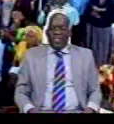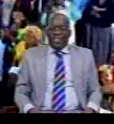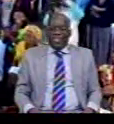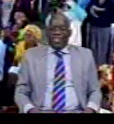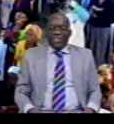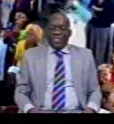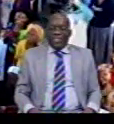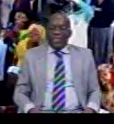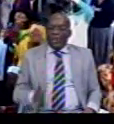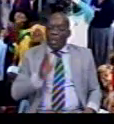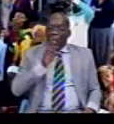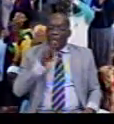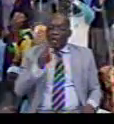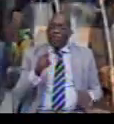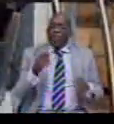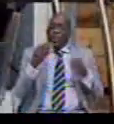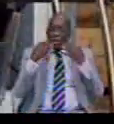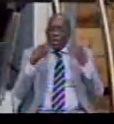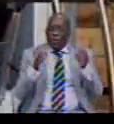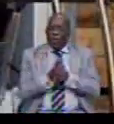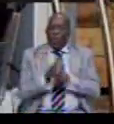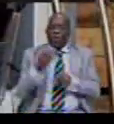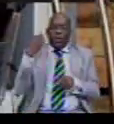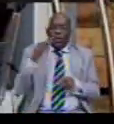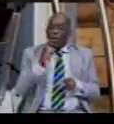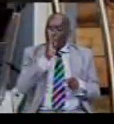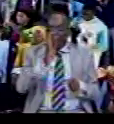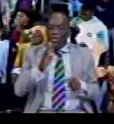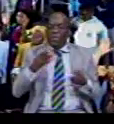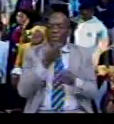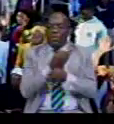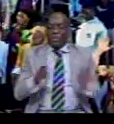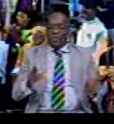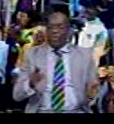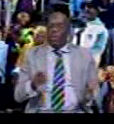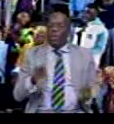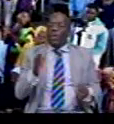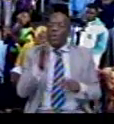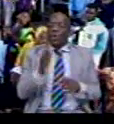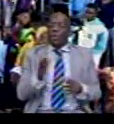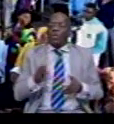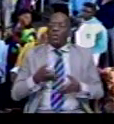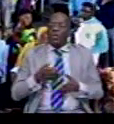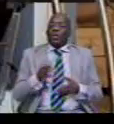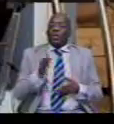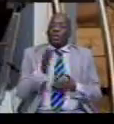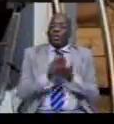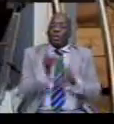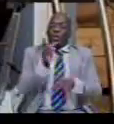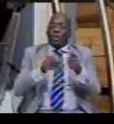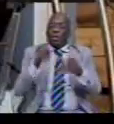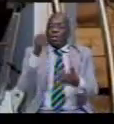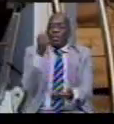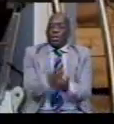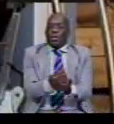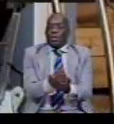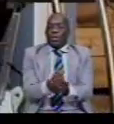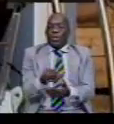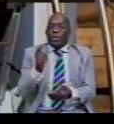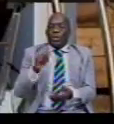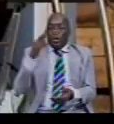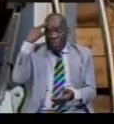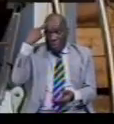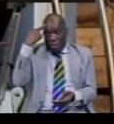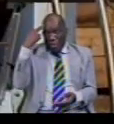Are you thankful to be redeemed? Amen. Somebody say amen. And I'm thankful. The reason we're redeemed is because of